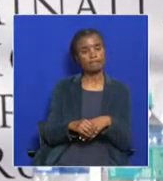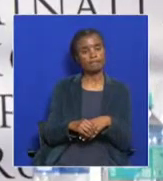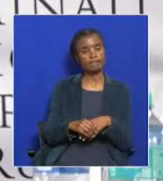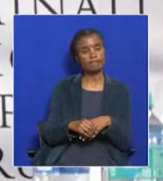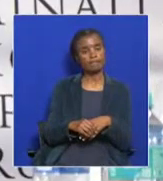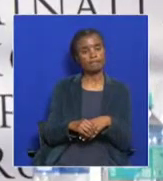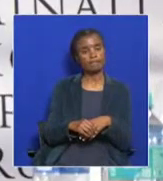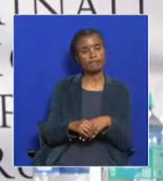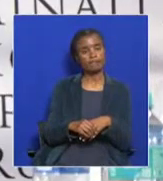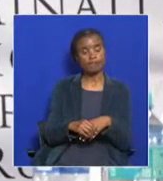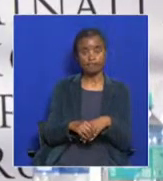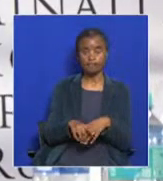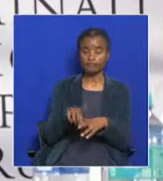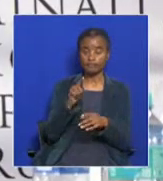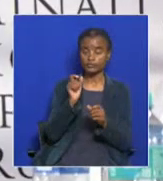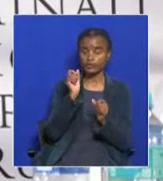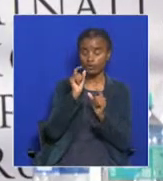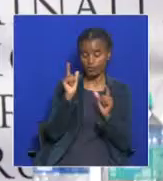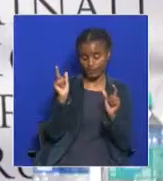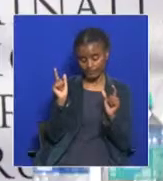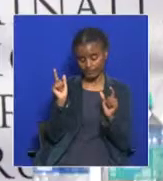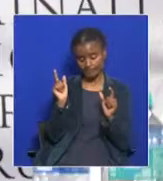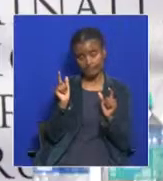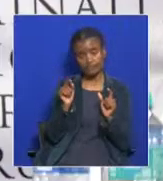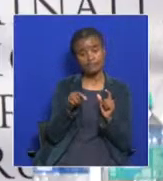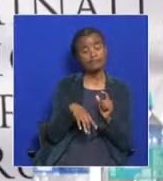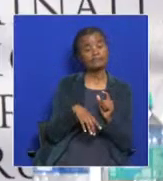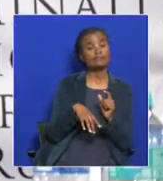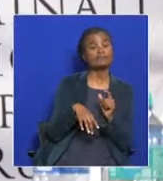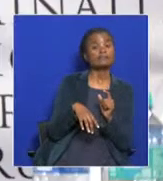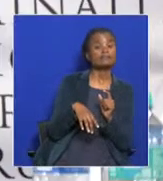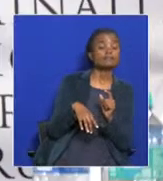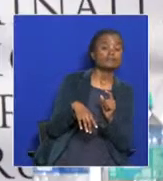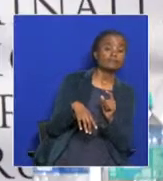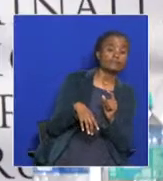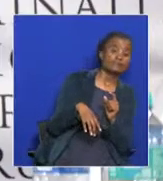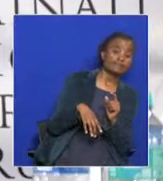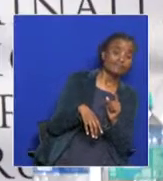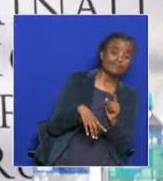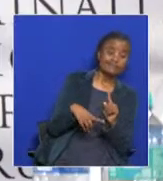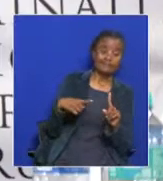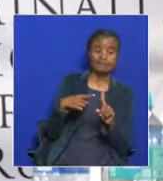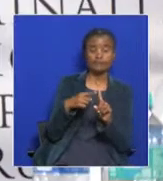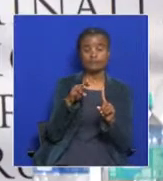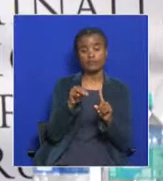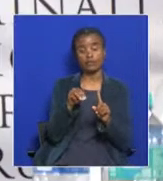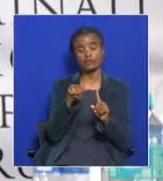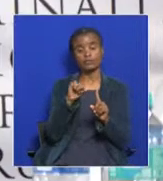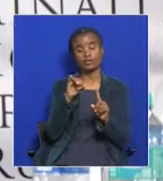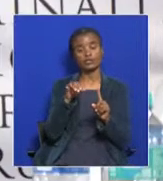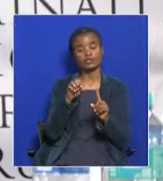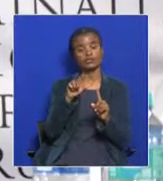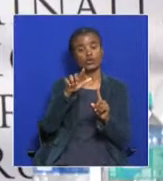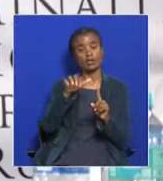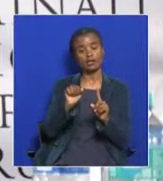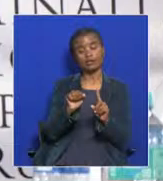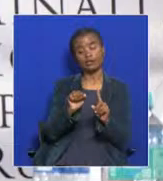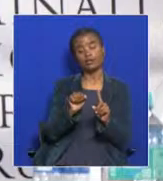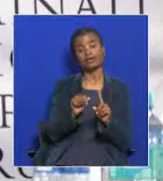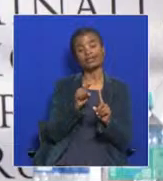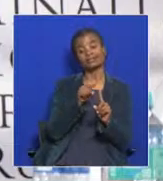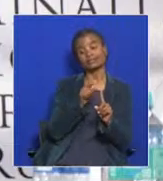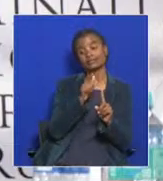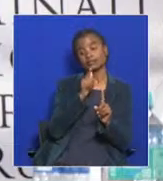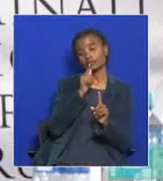he instructed members at DPCI Port Shepstone